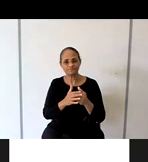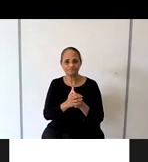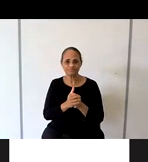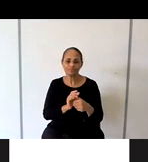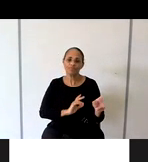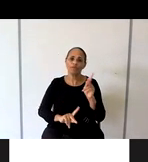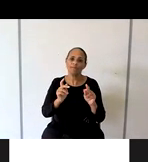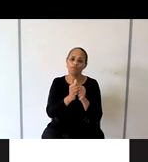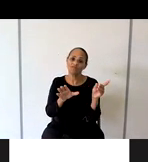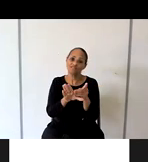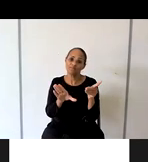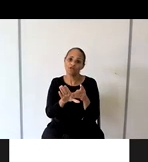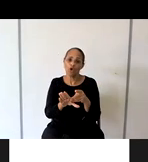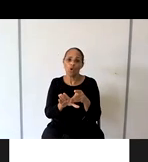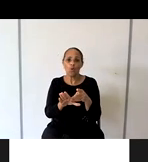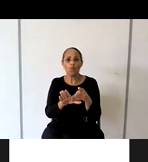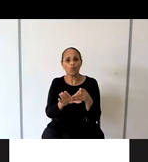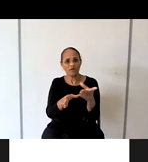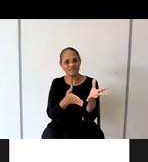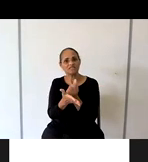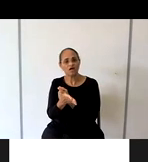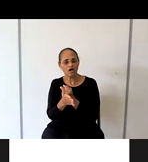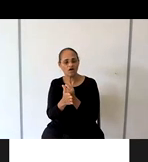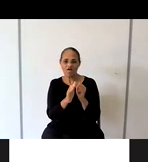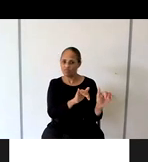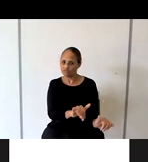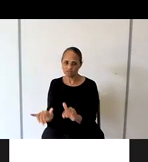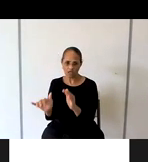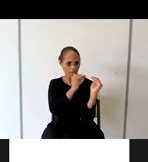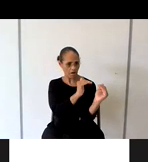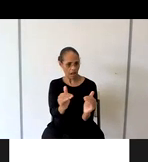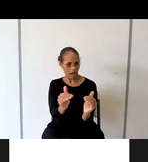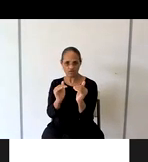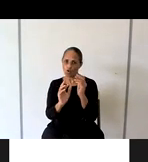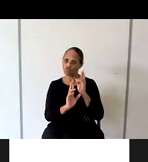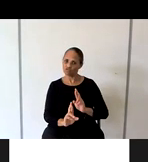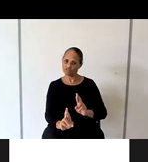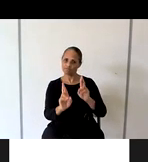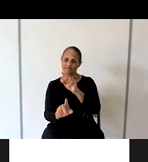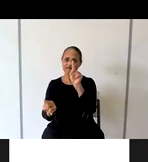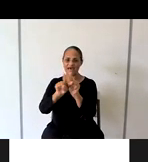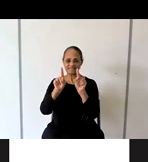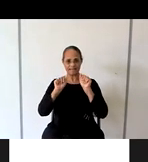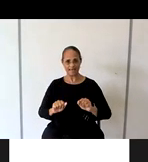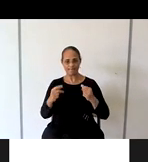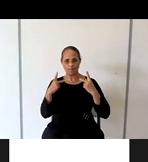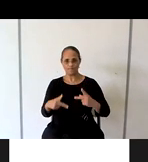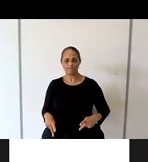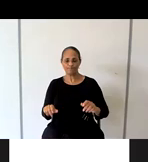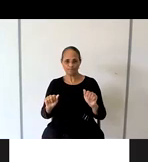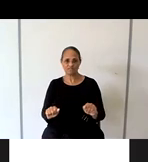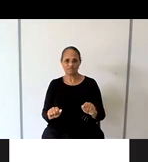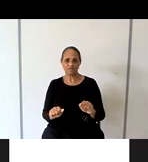people with disabilities, we deserve the same level of respect as an able-bodied individual. And this includes having more people